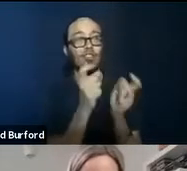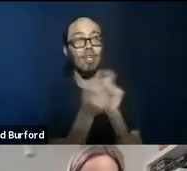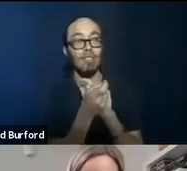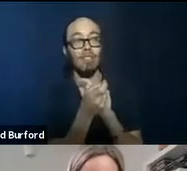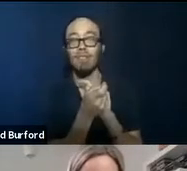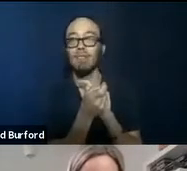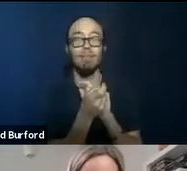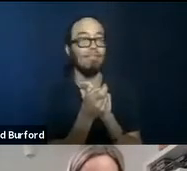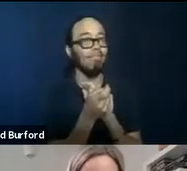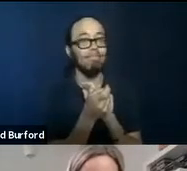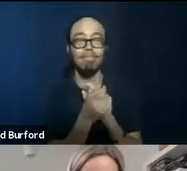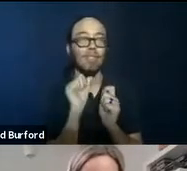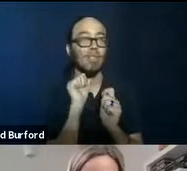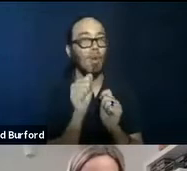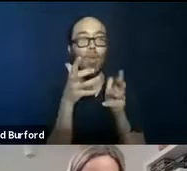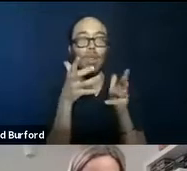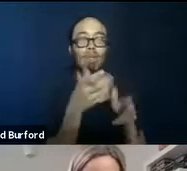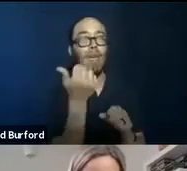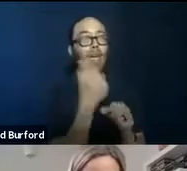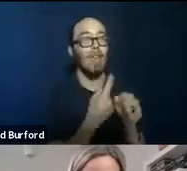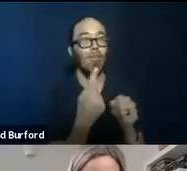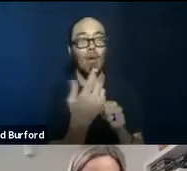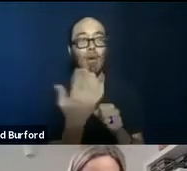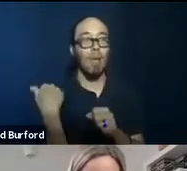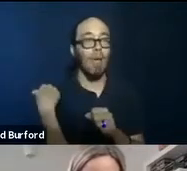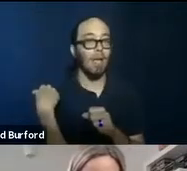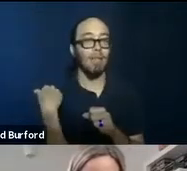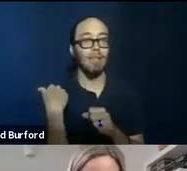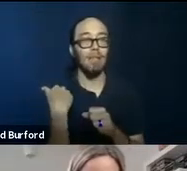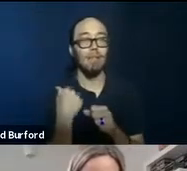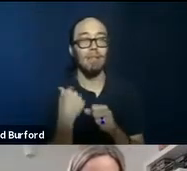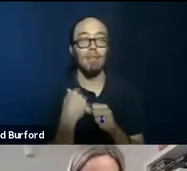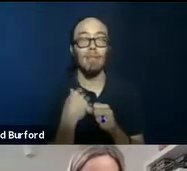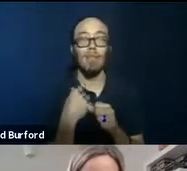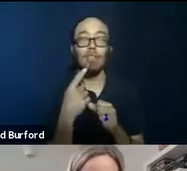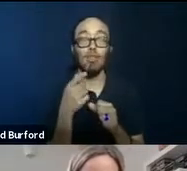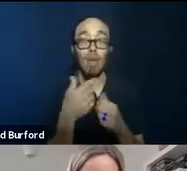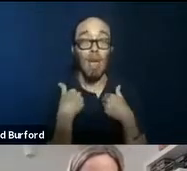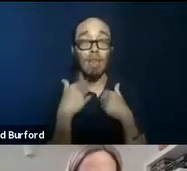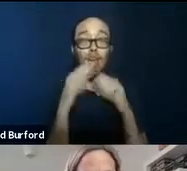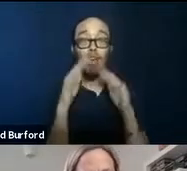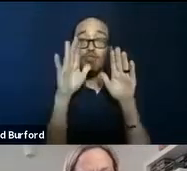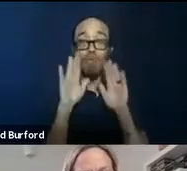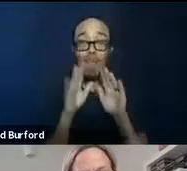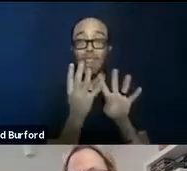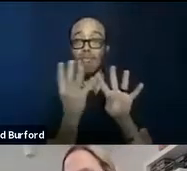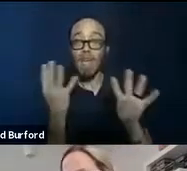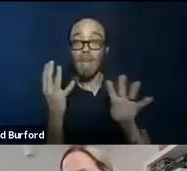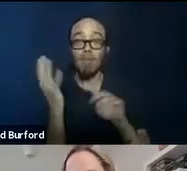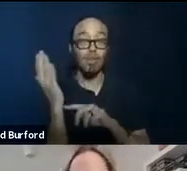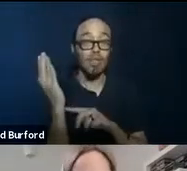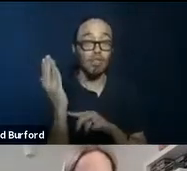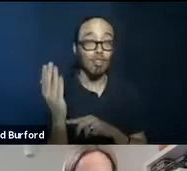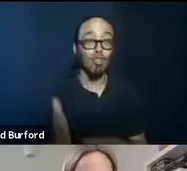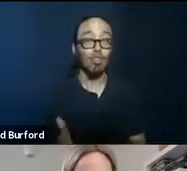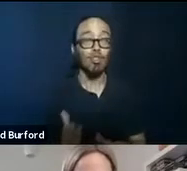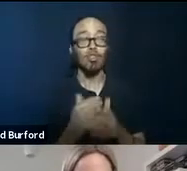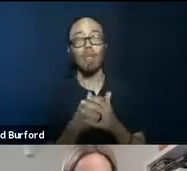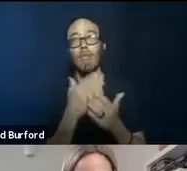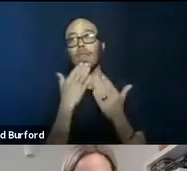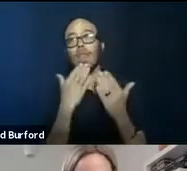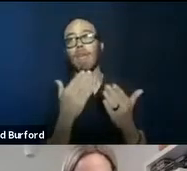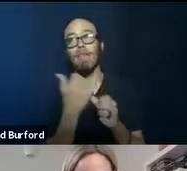one behind. I know that you have an incredible lineup of presenters today. I thank everyone for